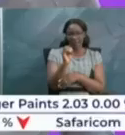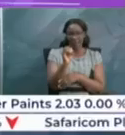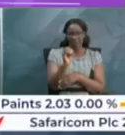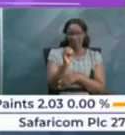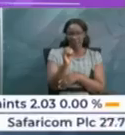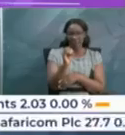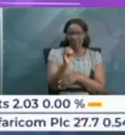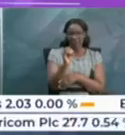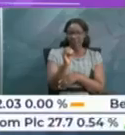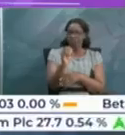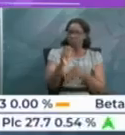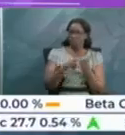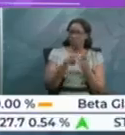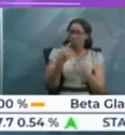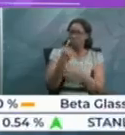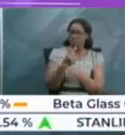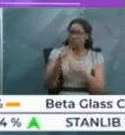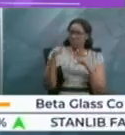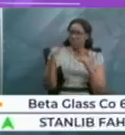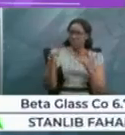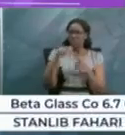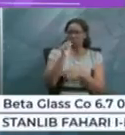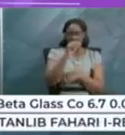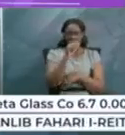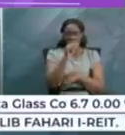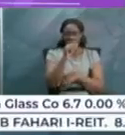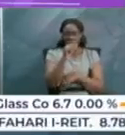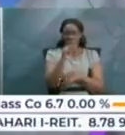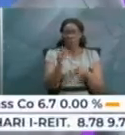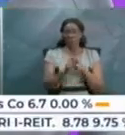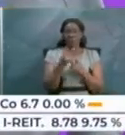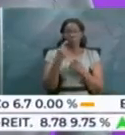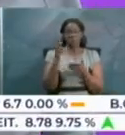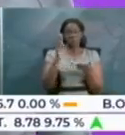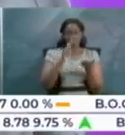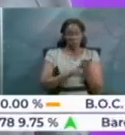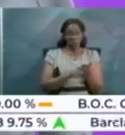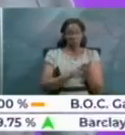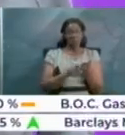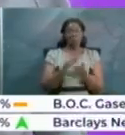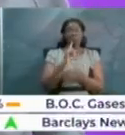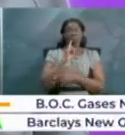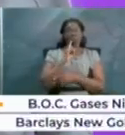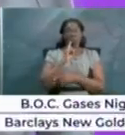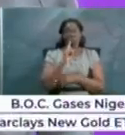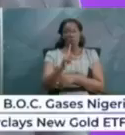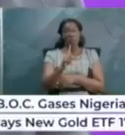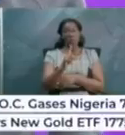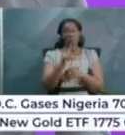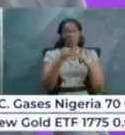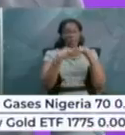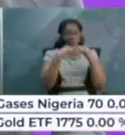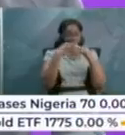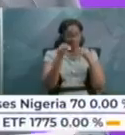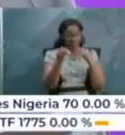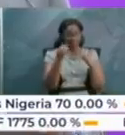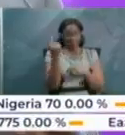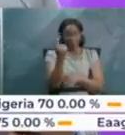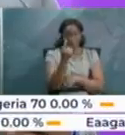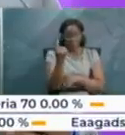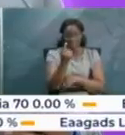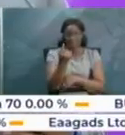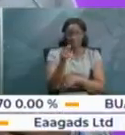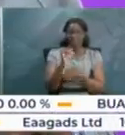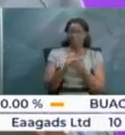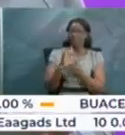so you can see the difference between those particular prices. Yep. And we're selling it, I repeat, again, at 180 Kenya shillings only. That's